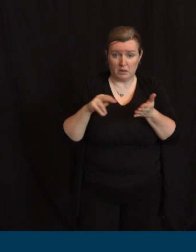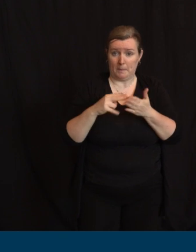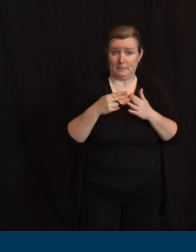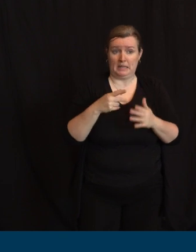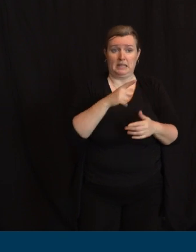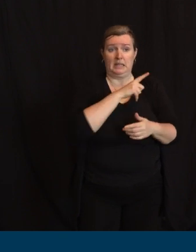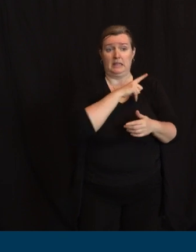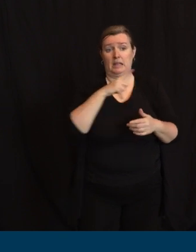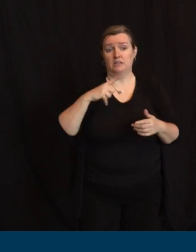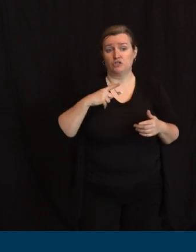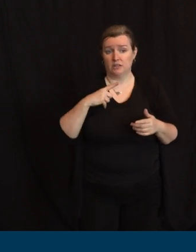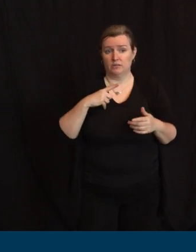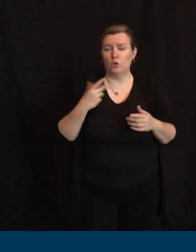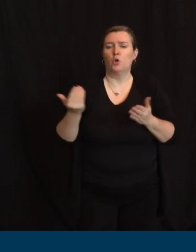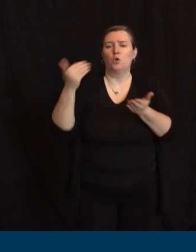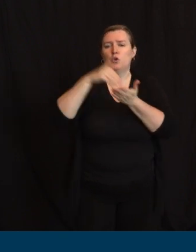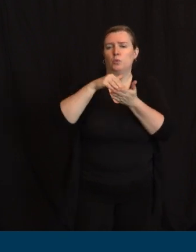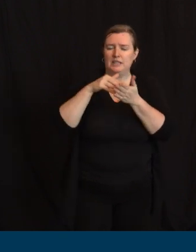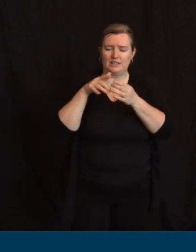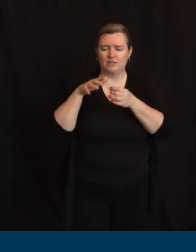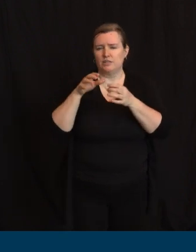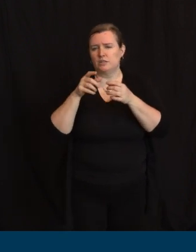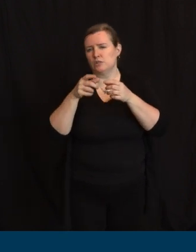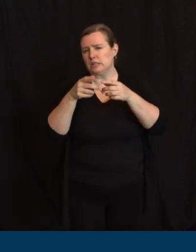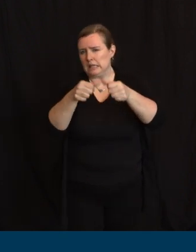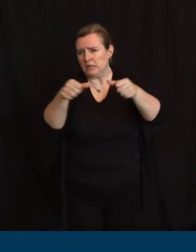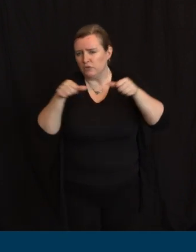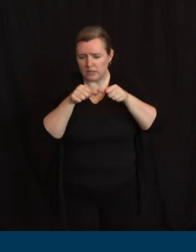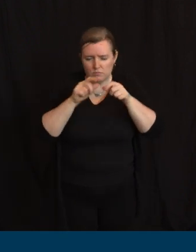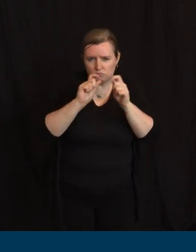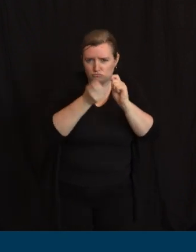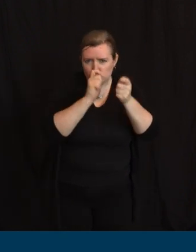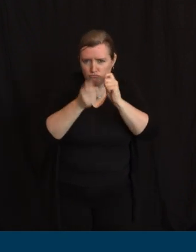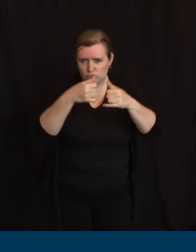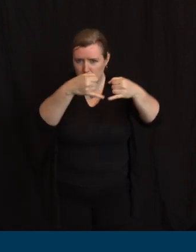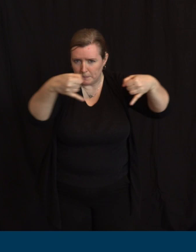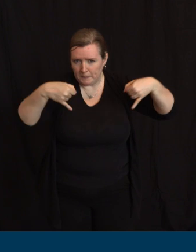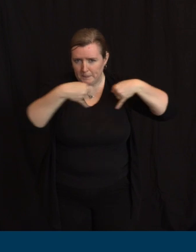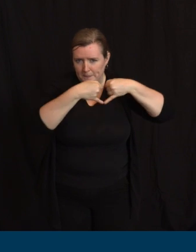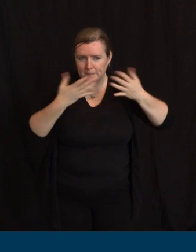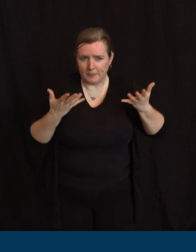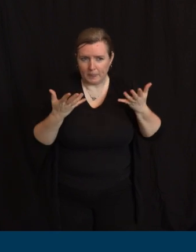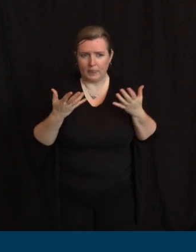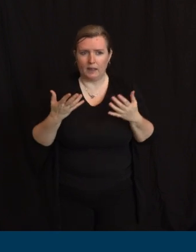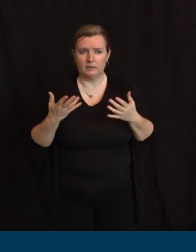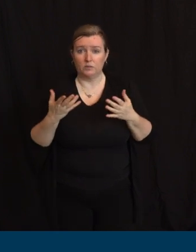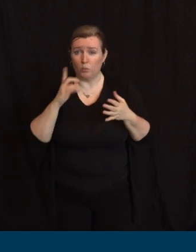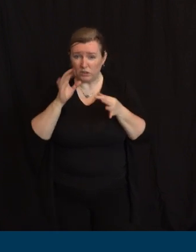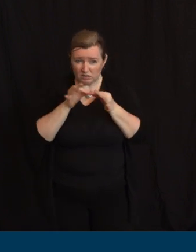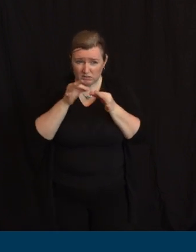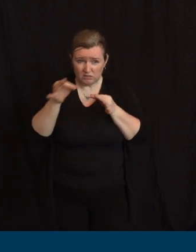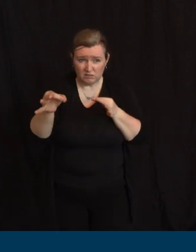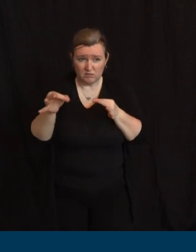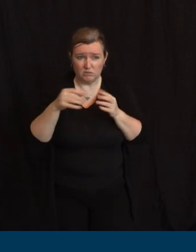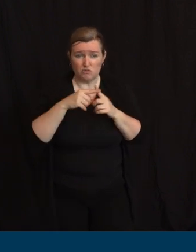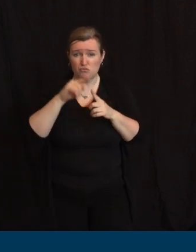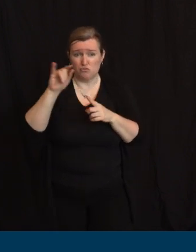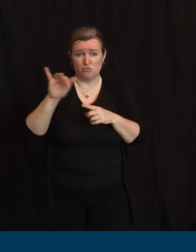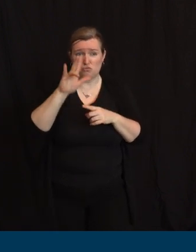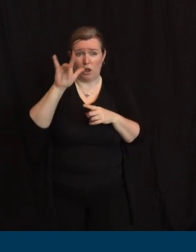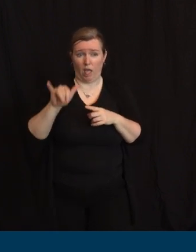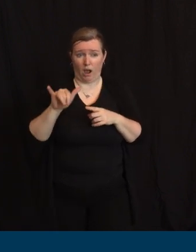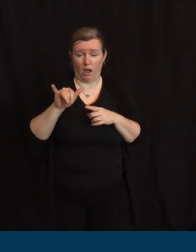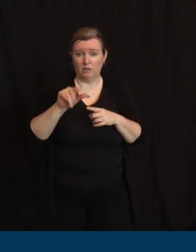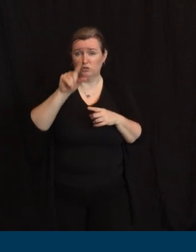the deadline to July 31st, 2021. Do you believe it's even possible to conduct a June